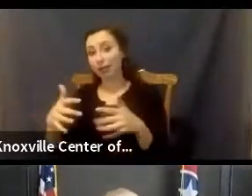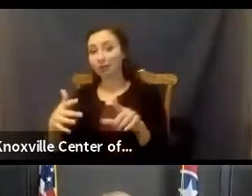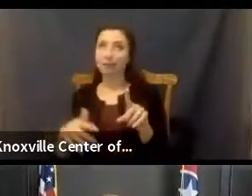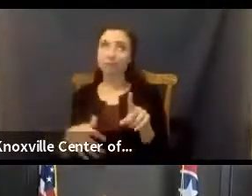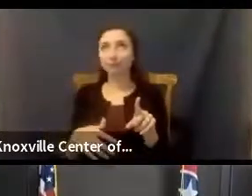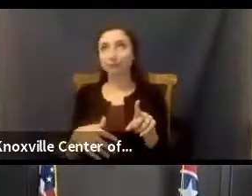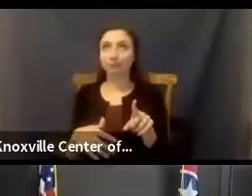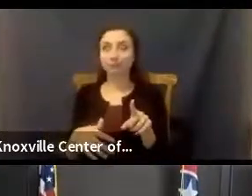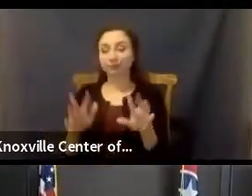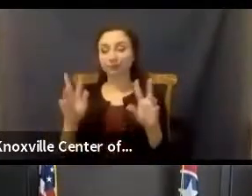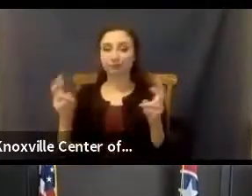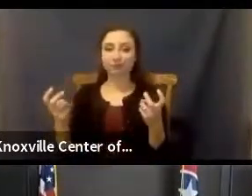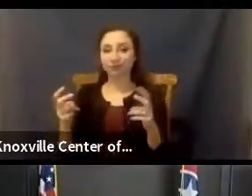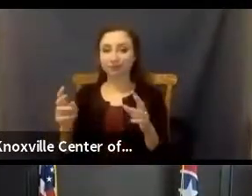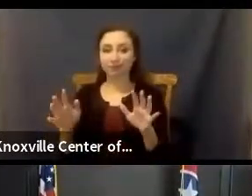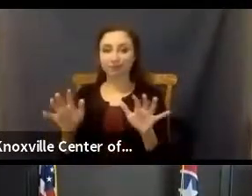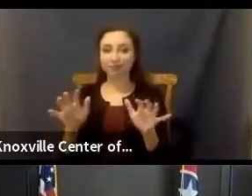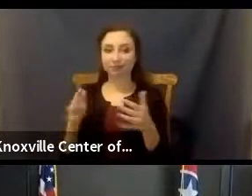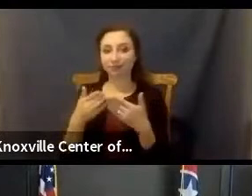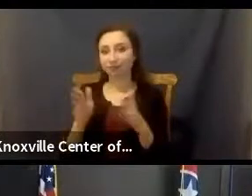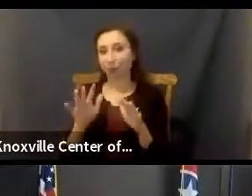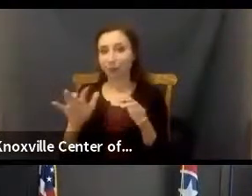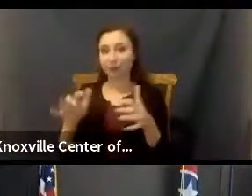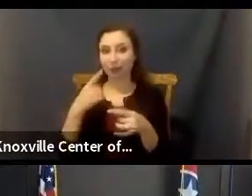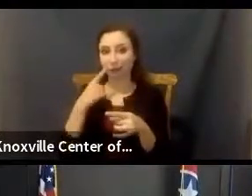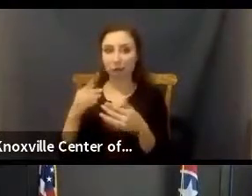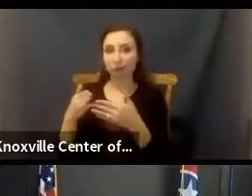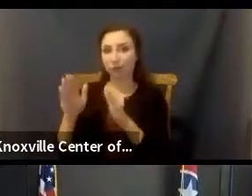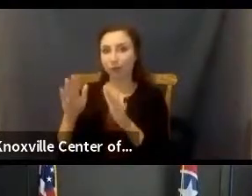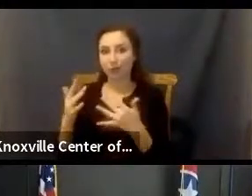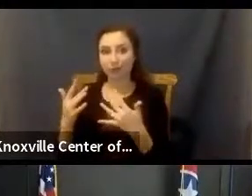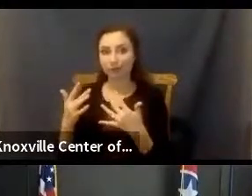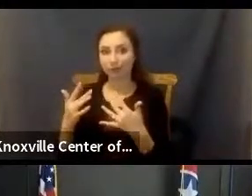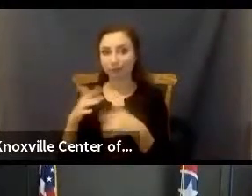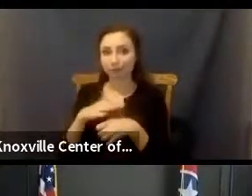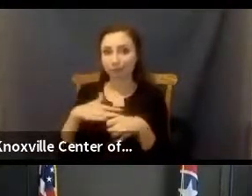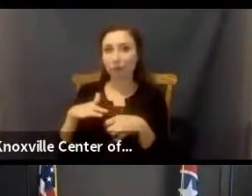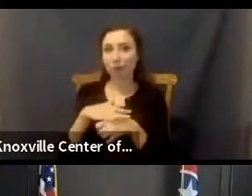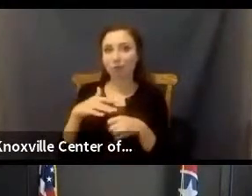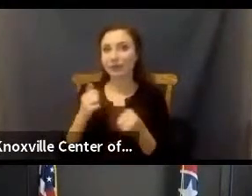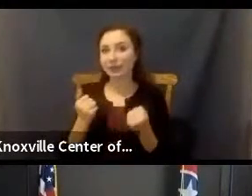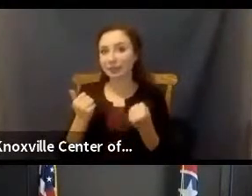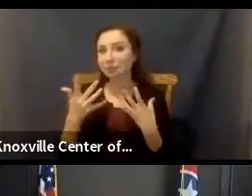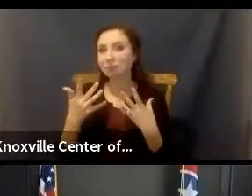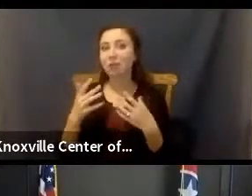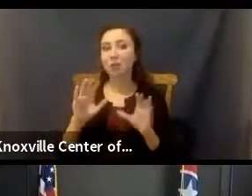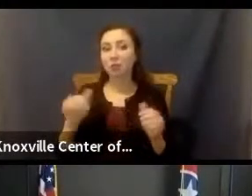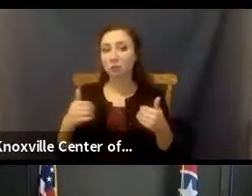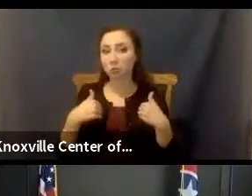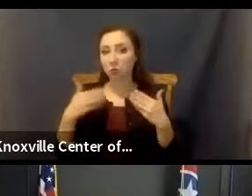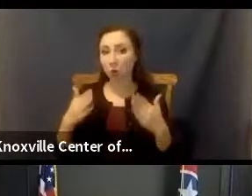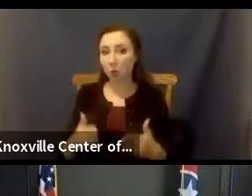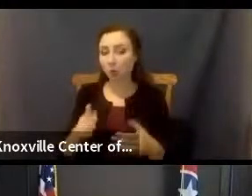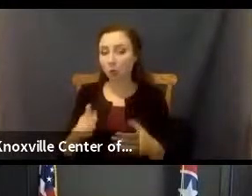a public gathering on private property, except to the extent that the owner of the property allows people to come in.